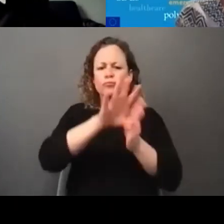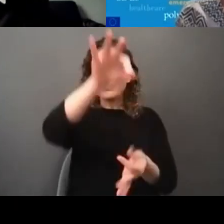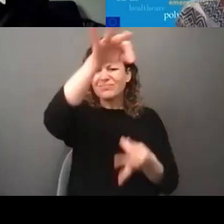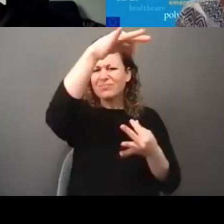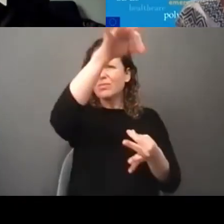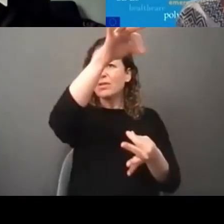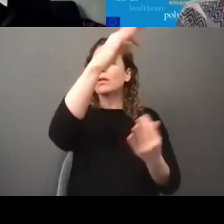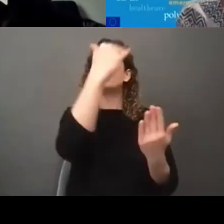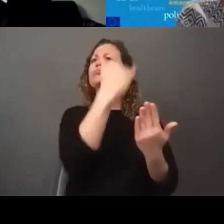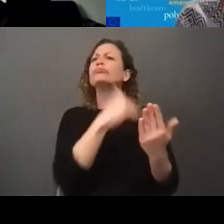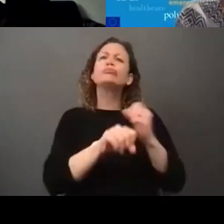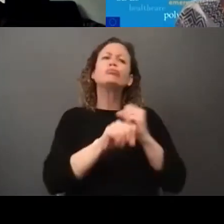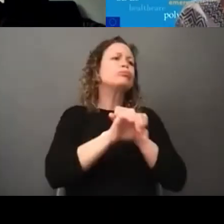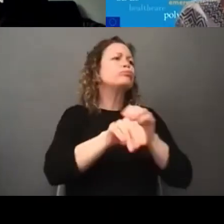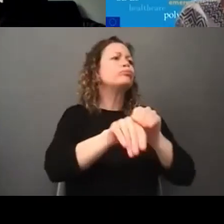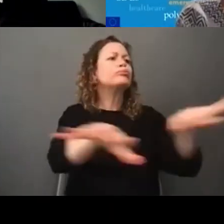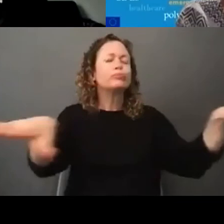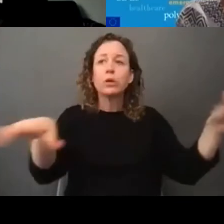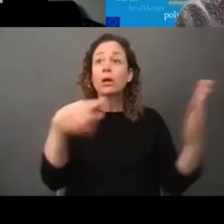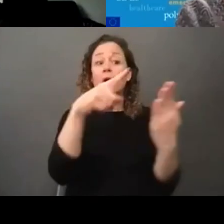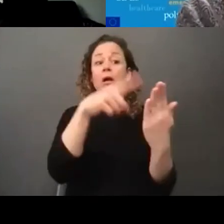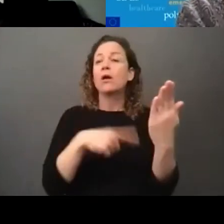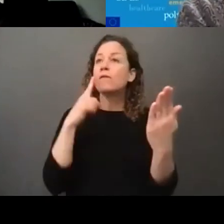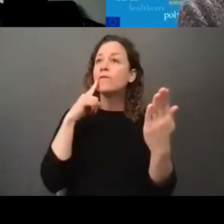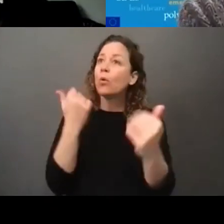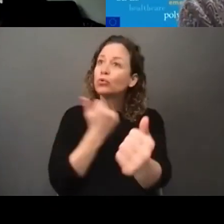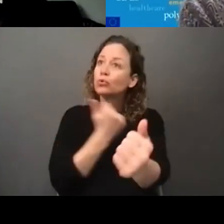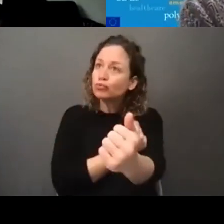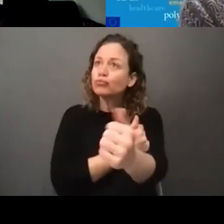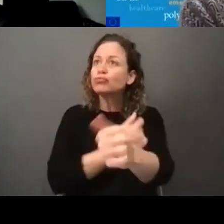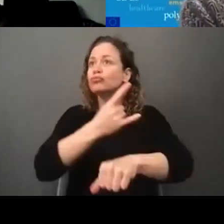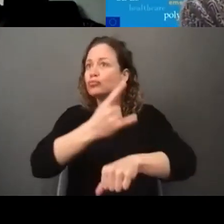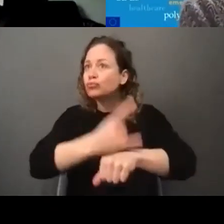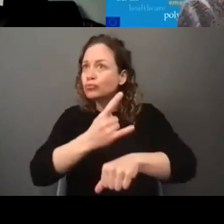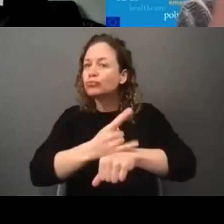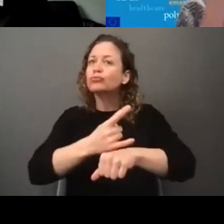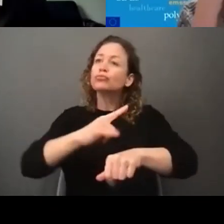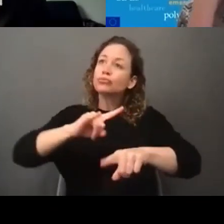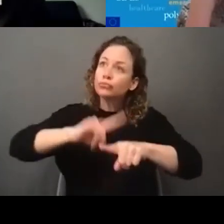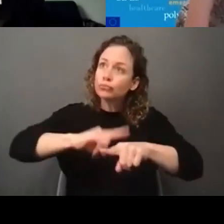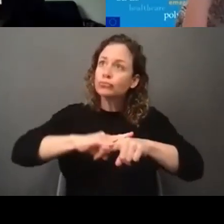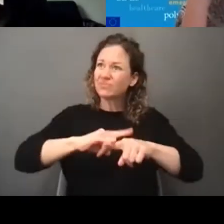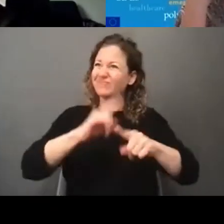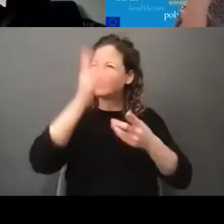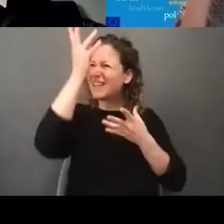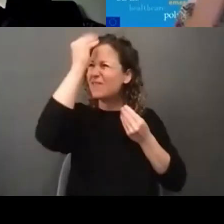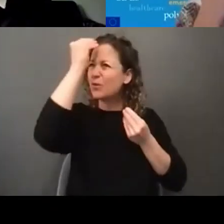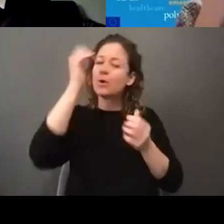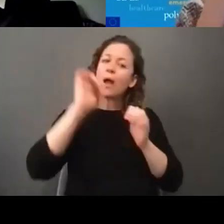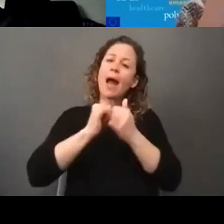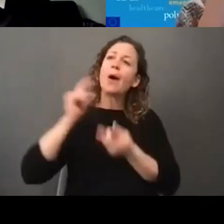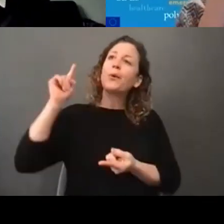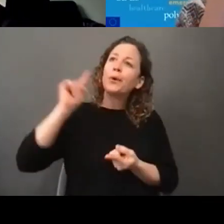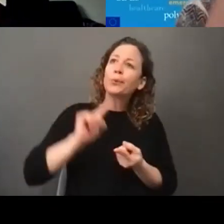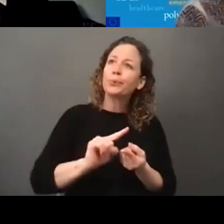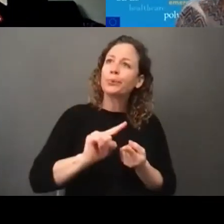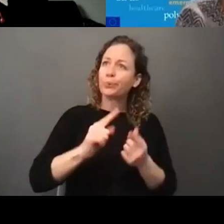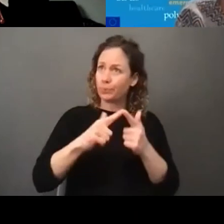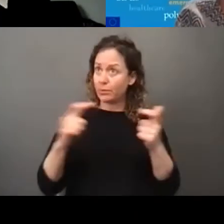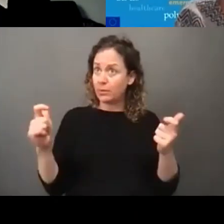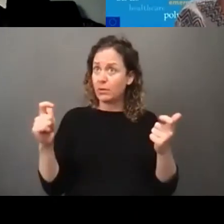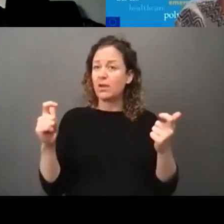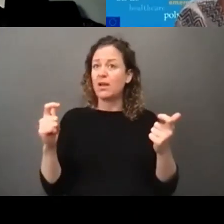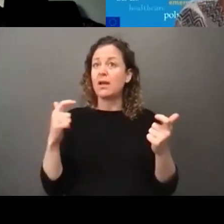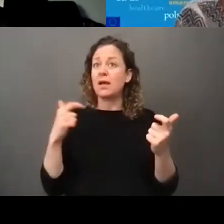other substances. So I will try to find it and send put the link in the chat box before the end of